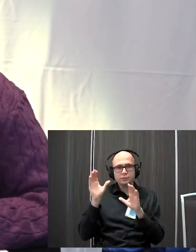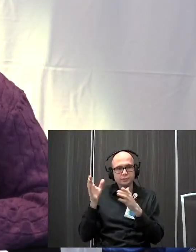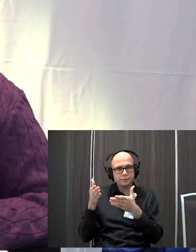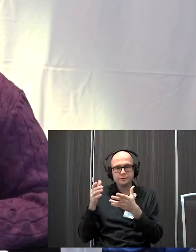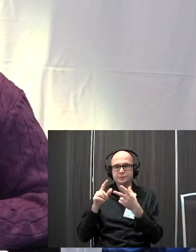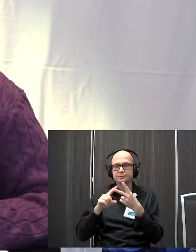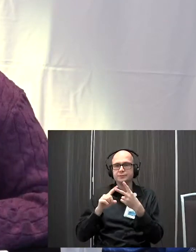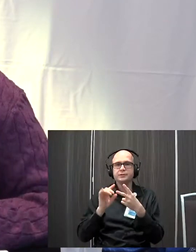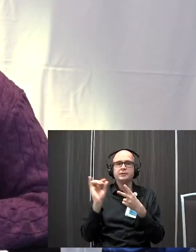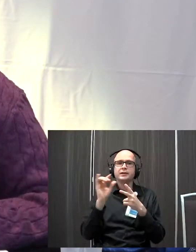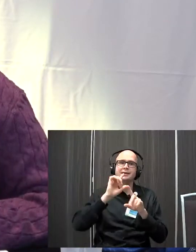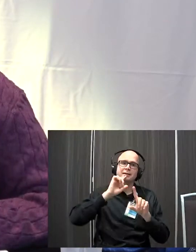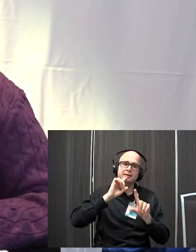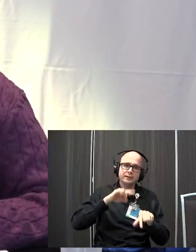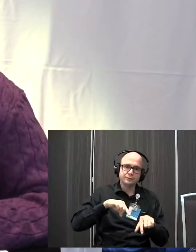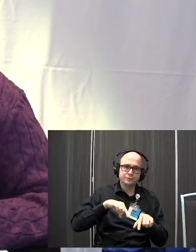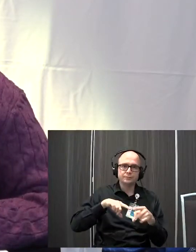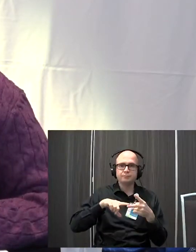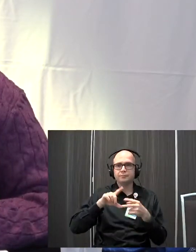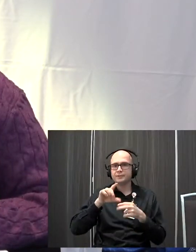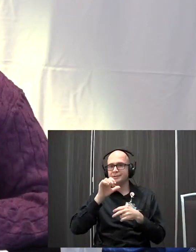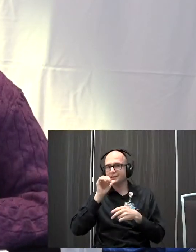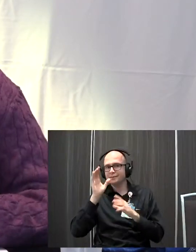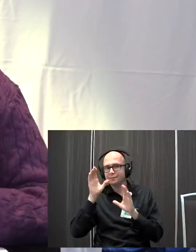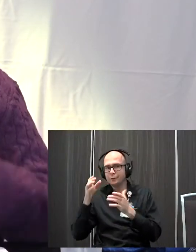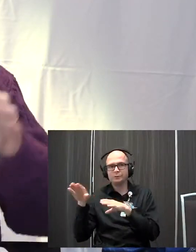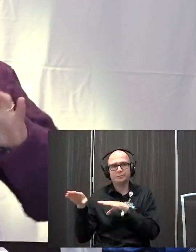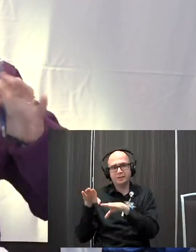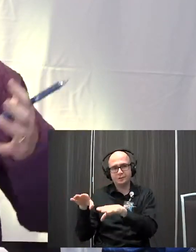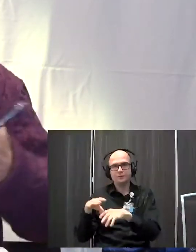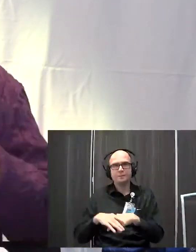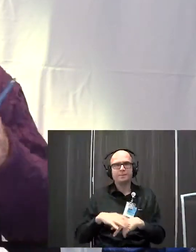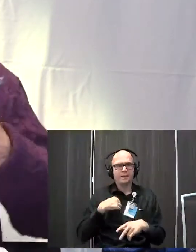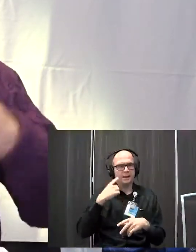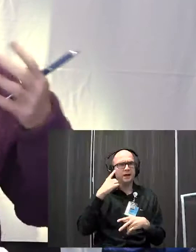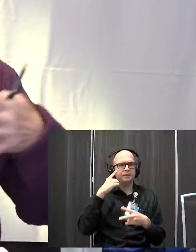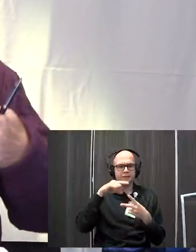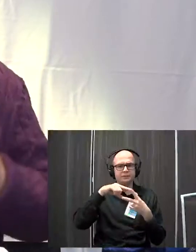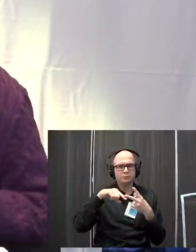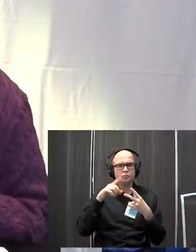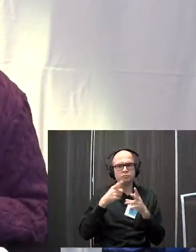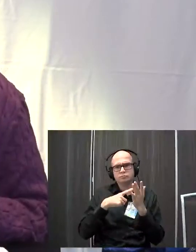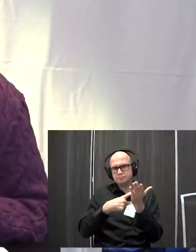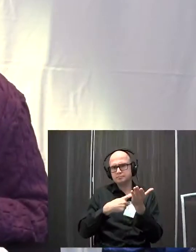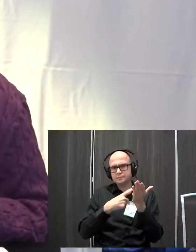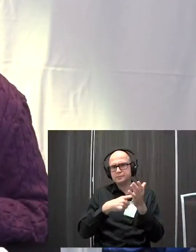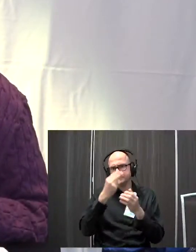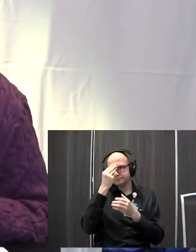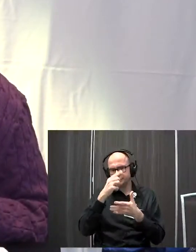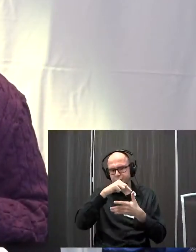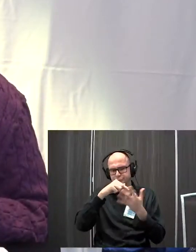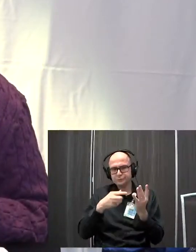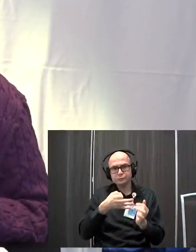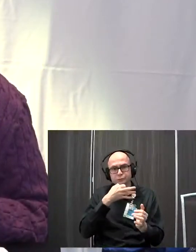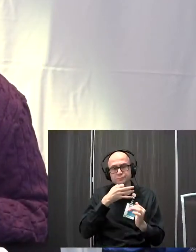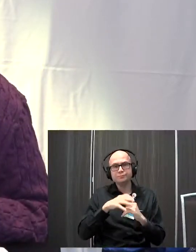things like answering questions but not focusing on behavior. So I think we're going to cover some of that, but just to help you know what some of the questions that are coming